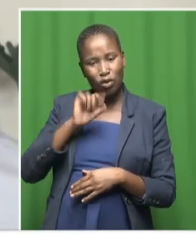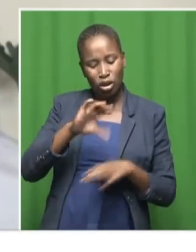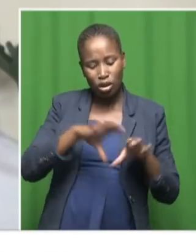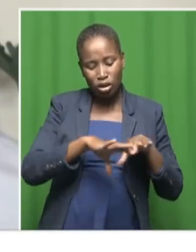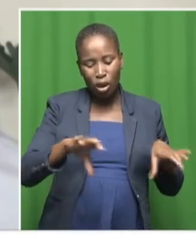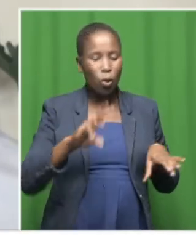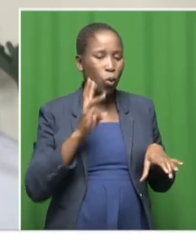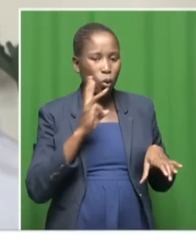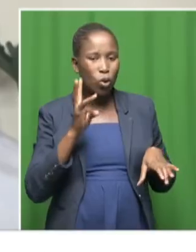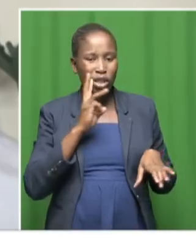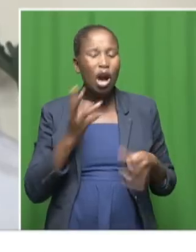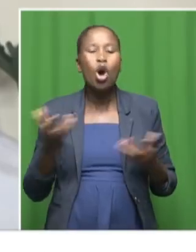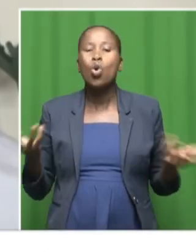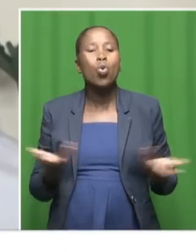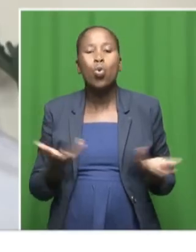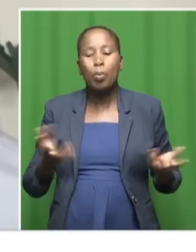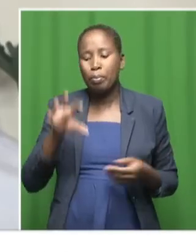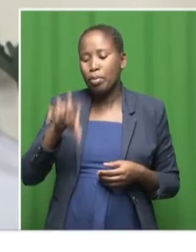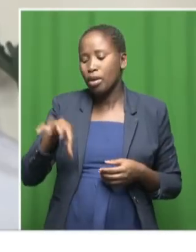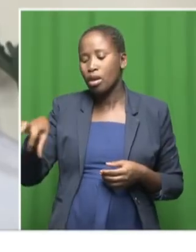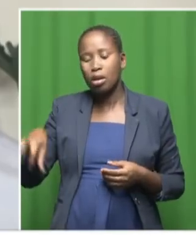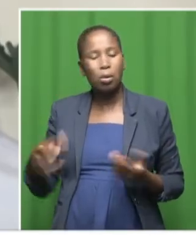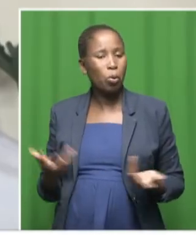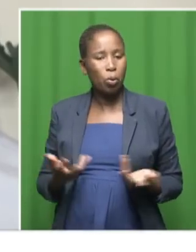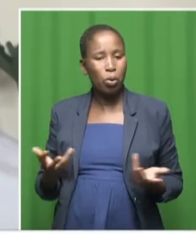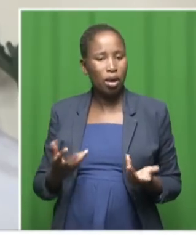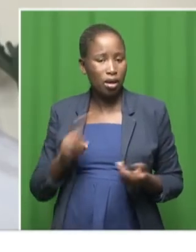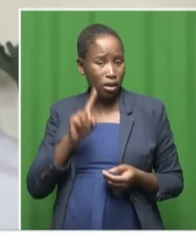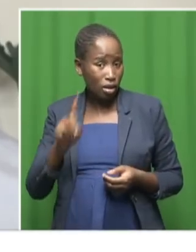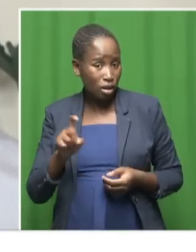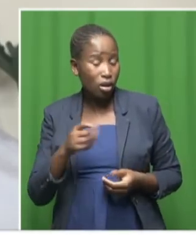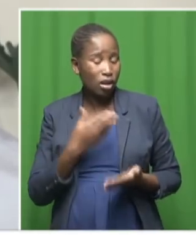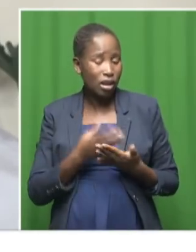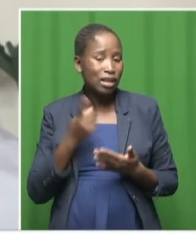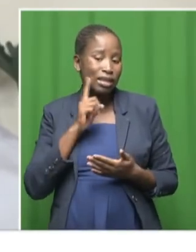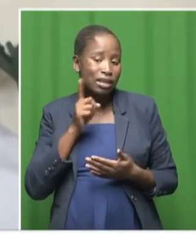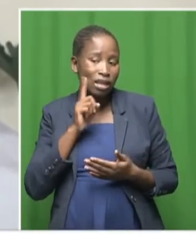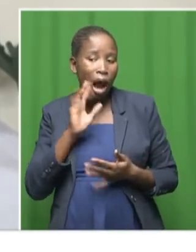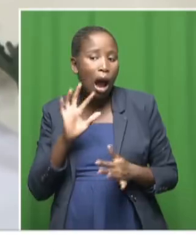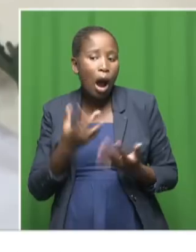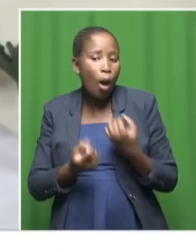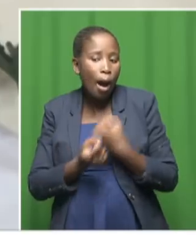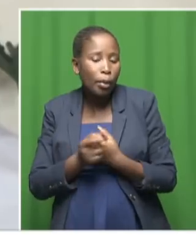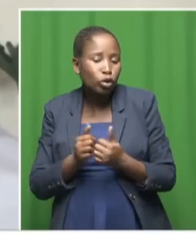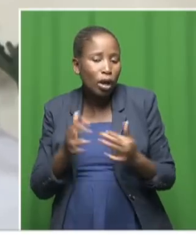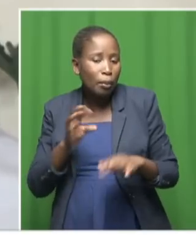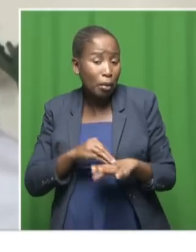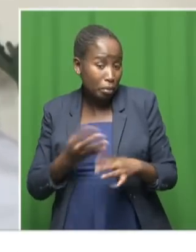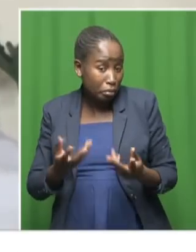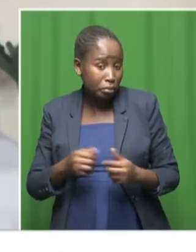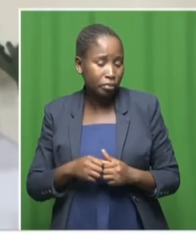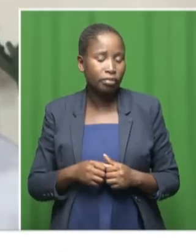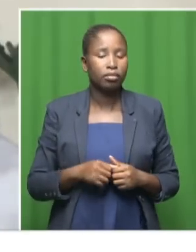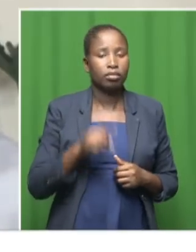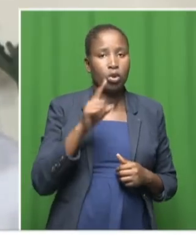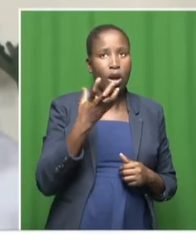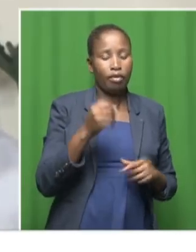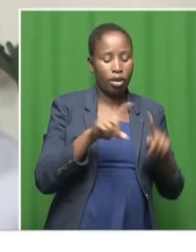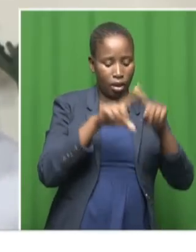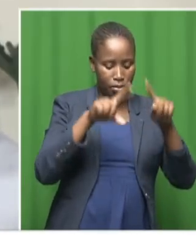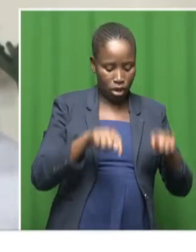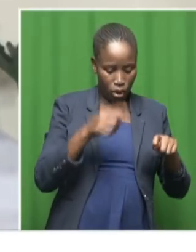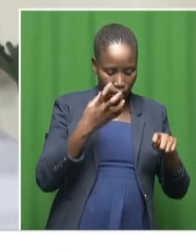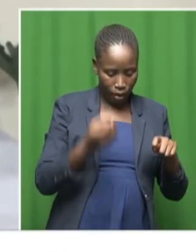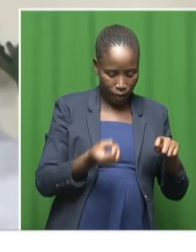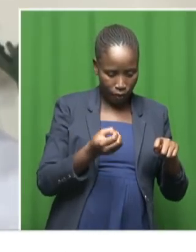have a better understanding of how this could possibly, occur. So Cape Town has